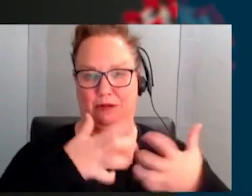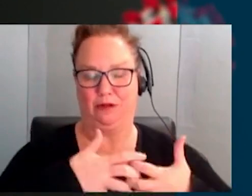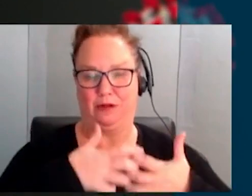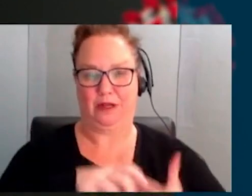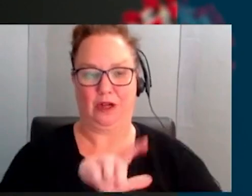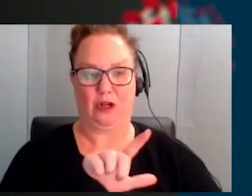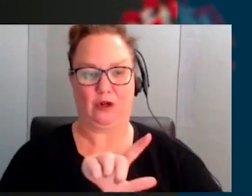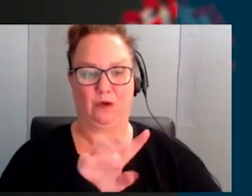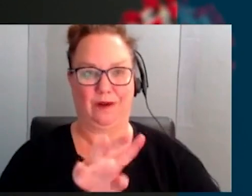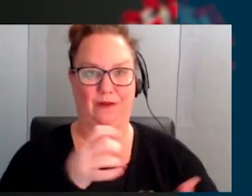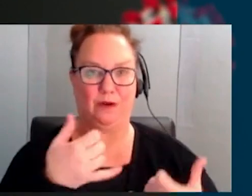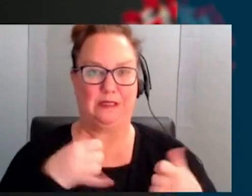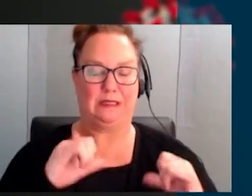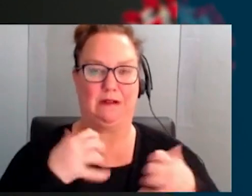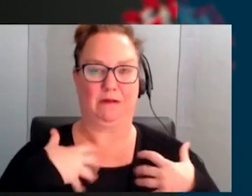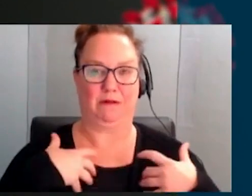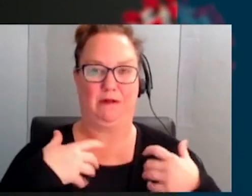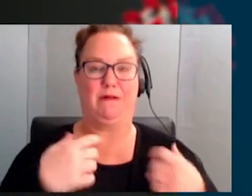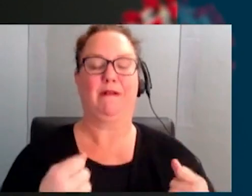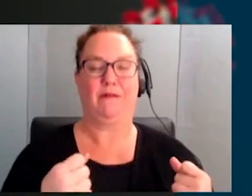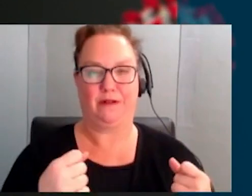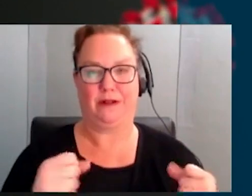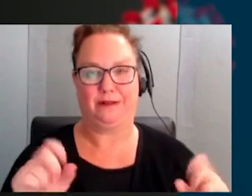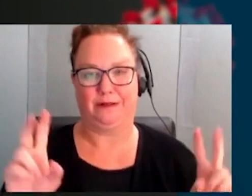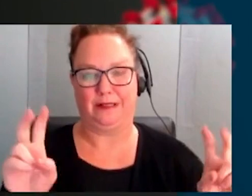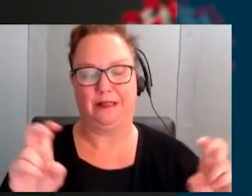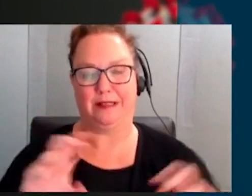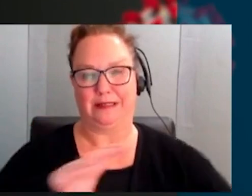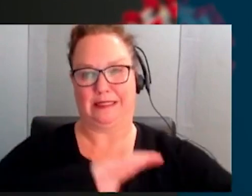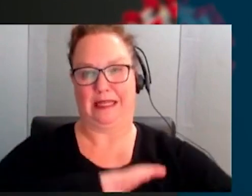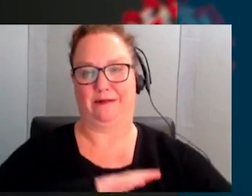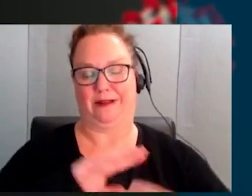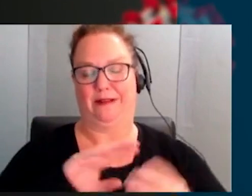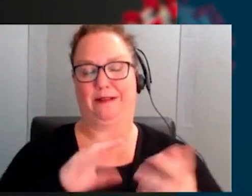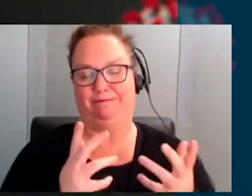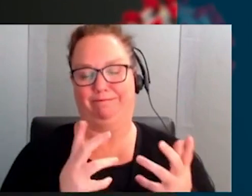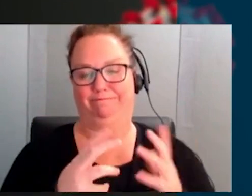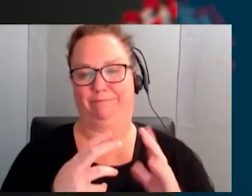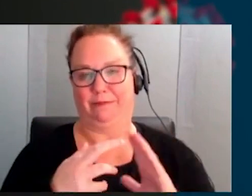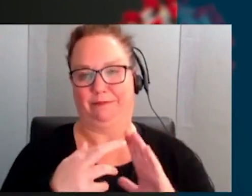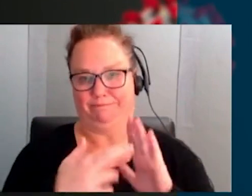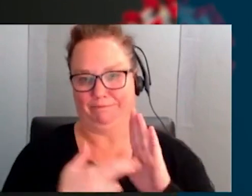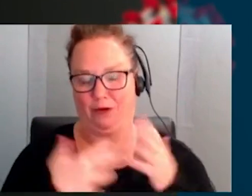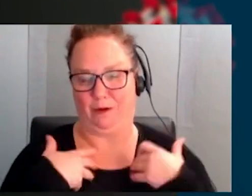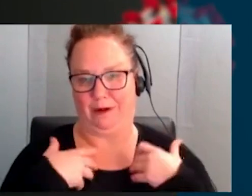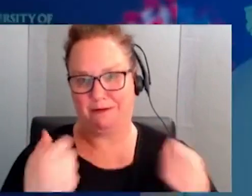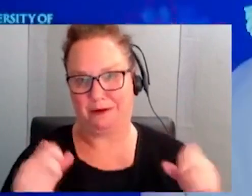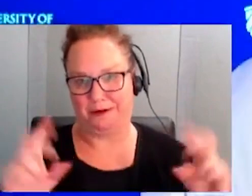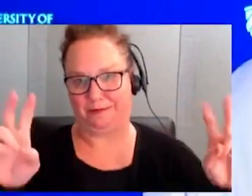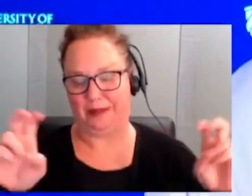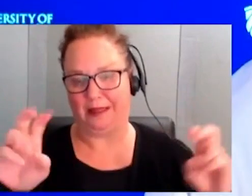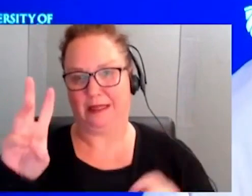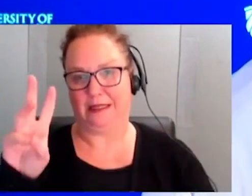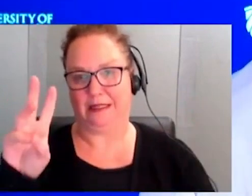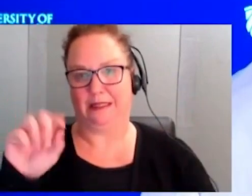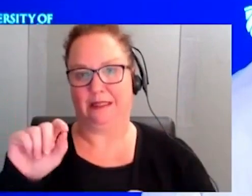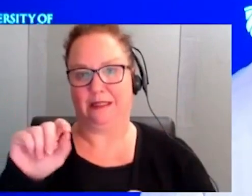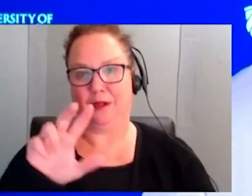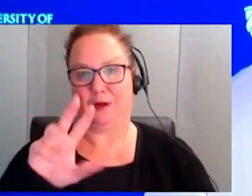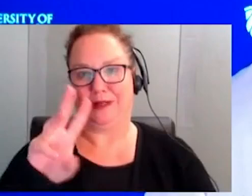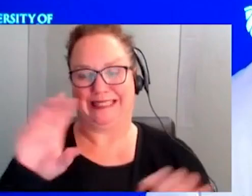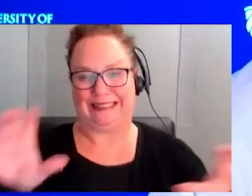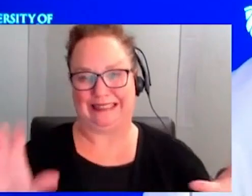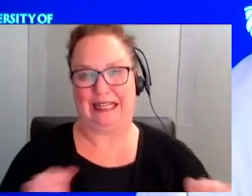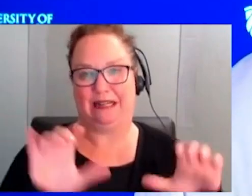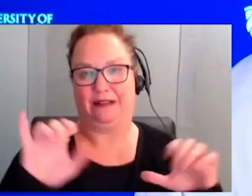24 meeting that additional criteria for recovery. So total of 60, but again, 36 active infections. We did have